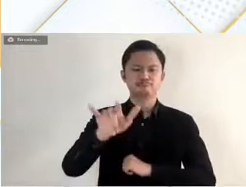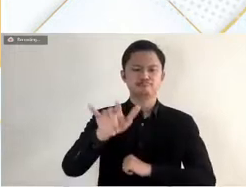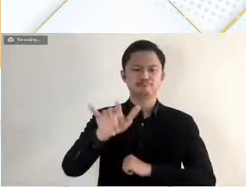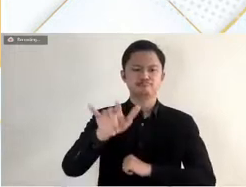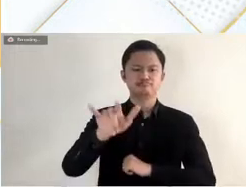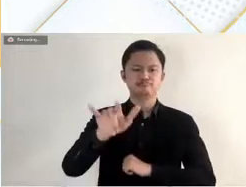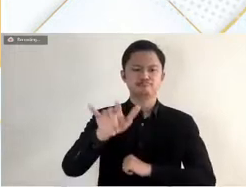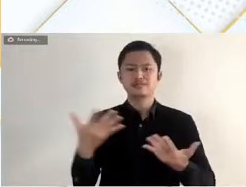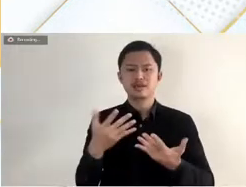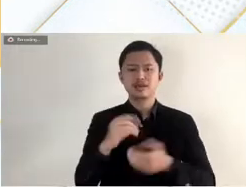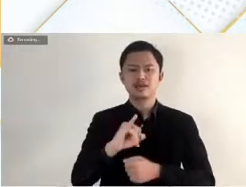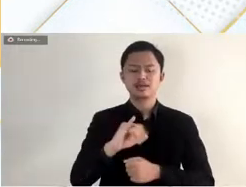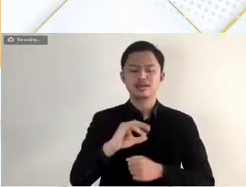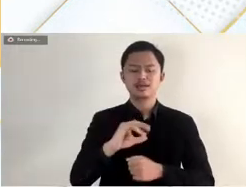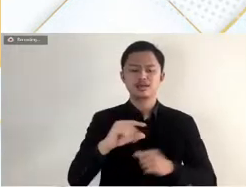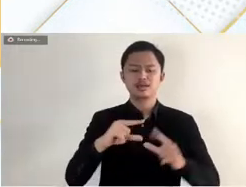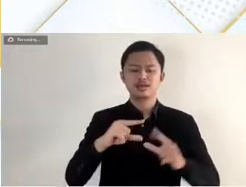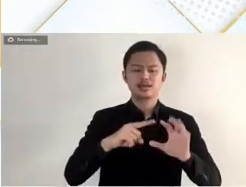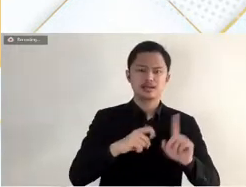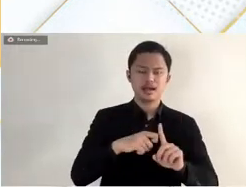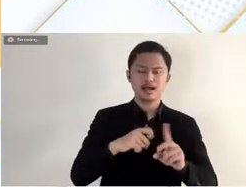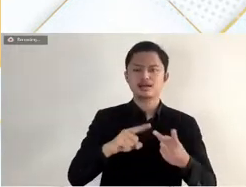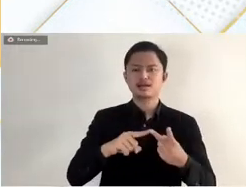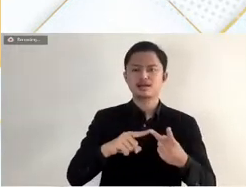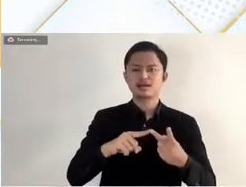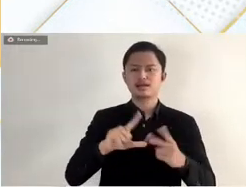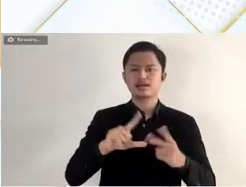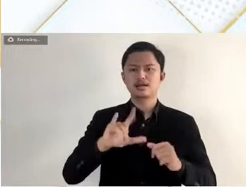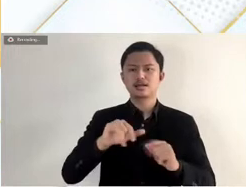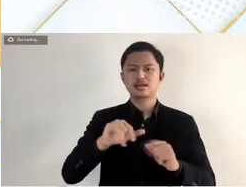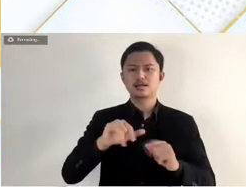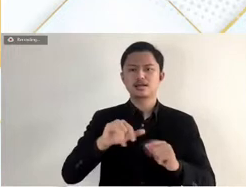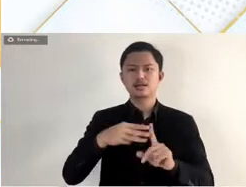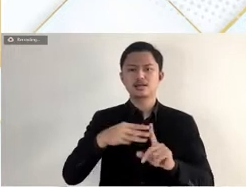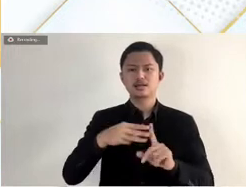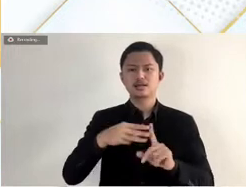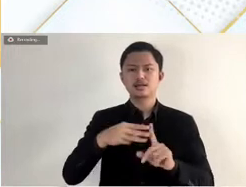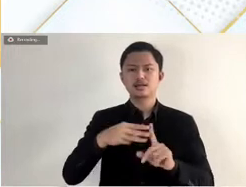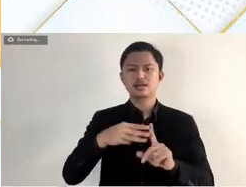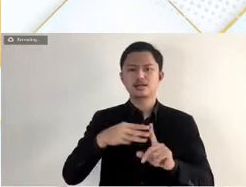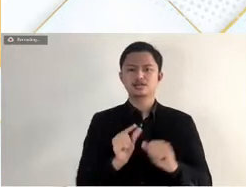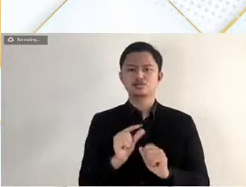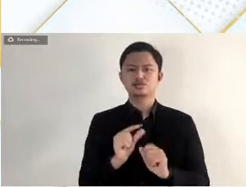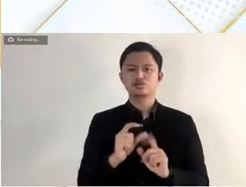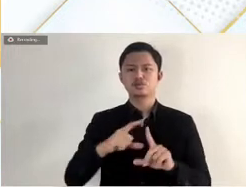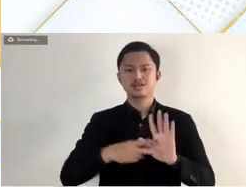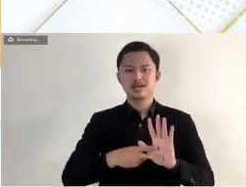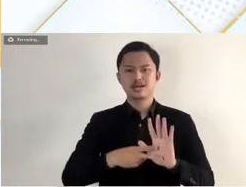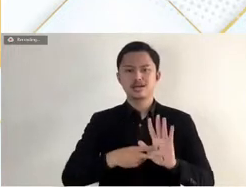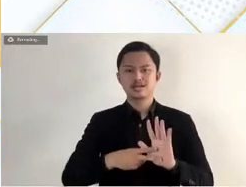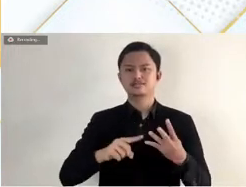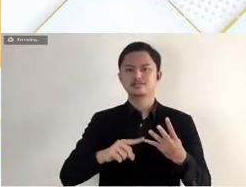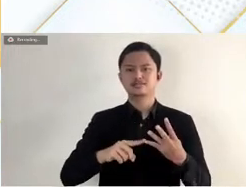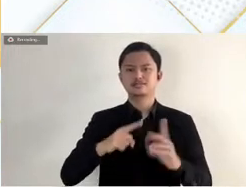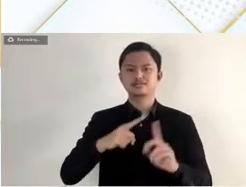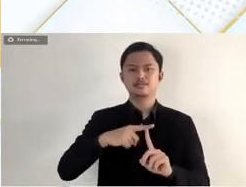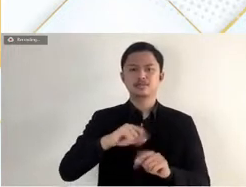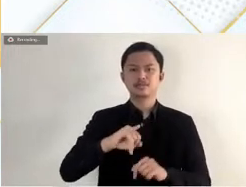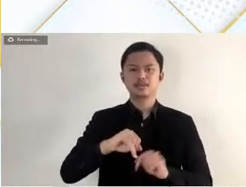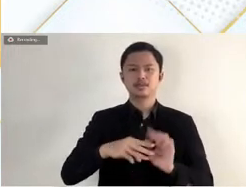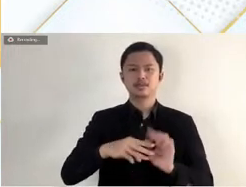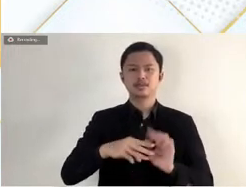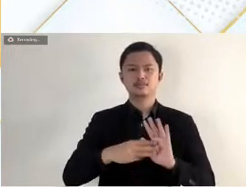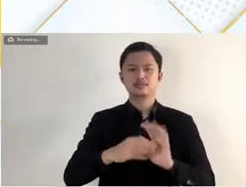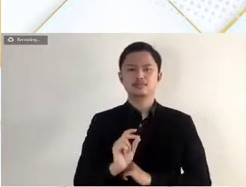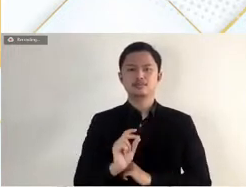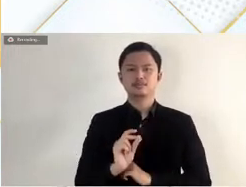Iraq, Liberia, Sudan, and Timor-Leste. As of June 2010, Fijian troops are